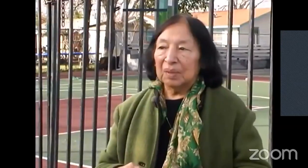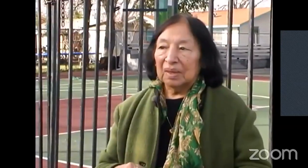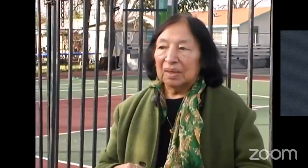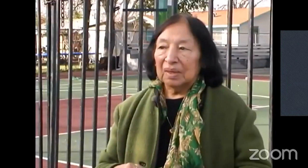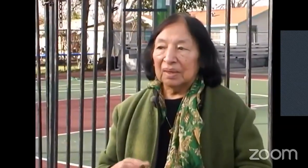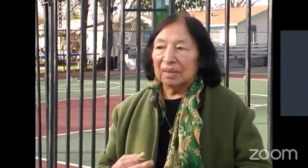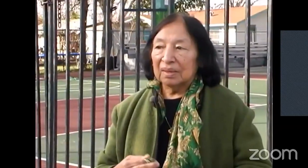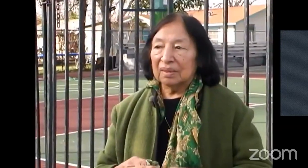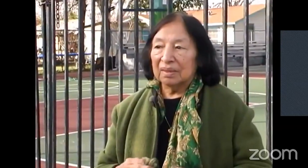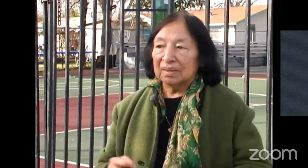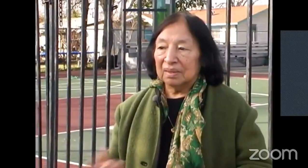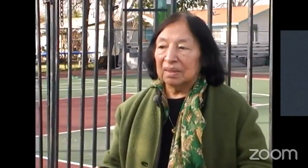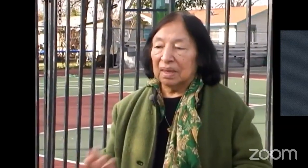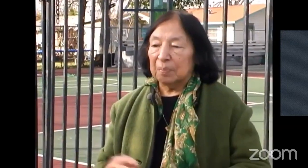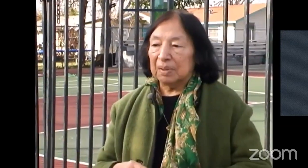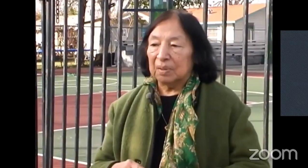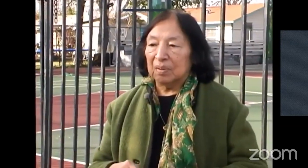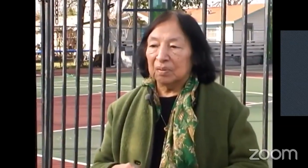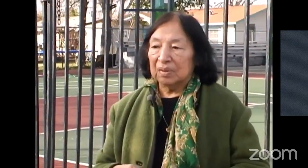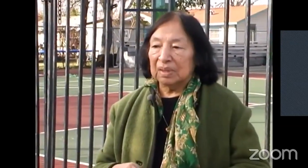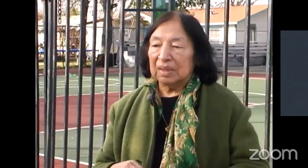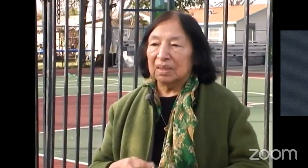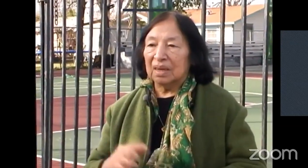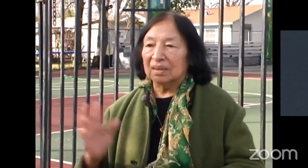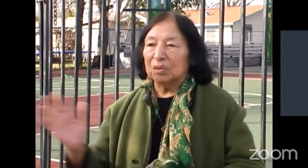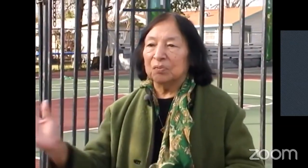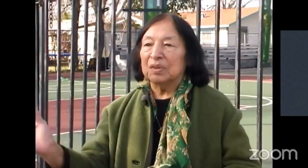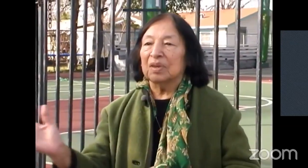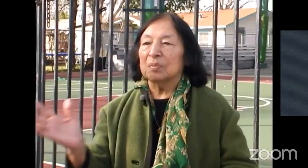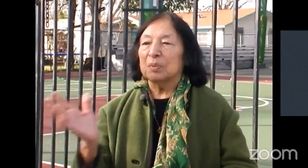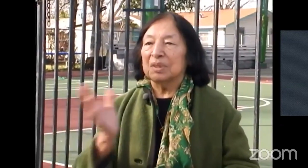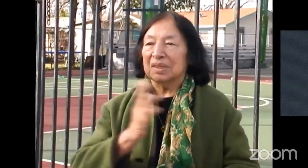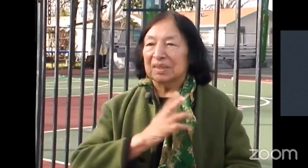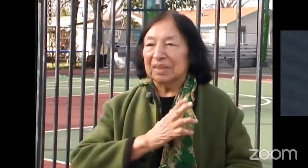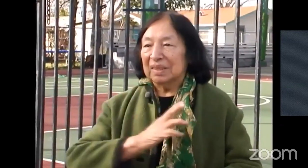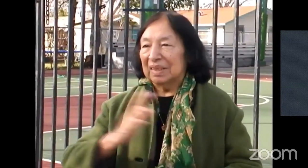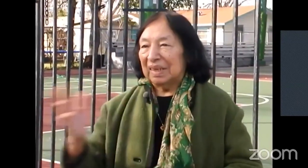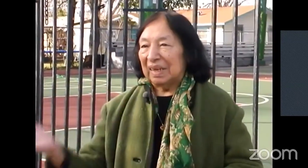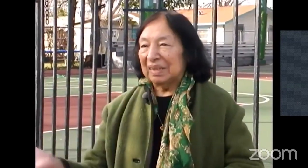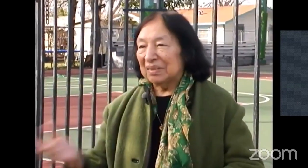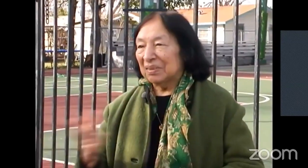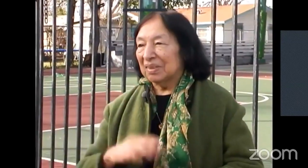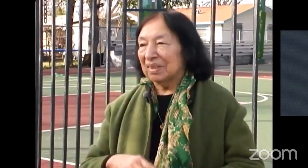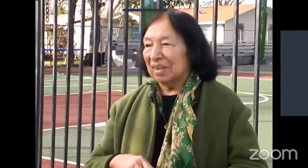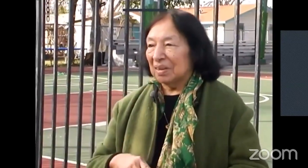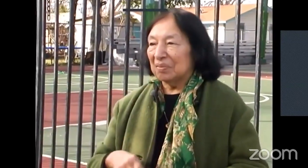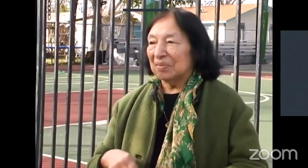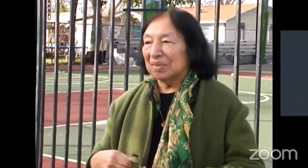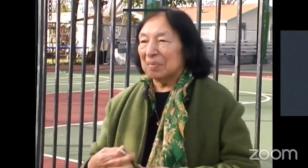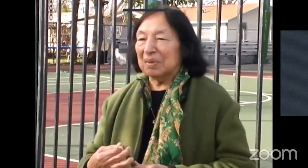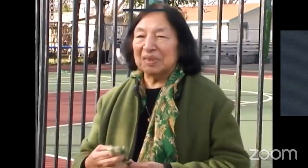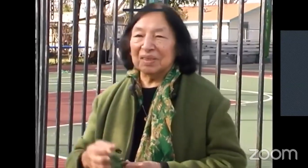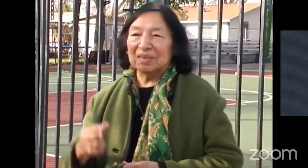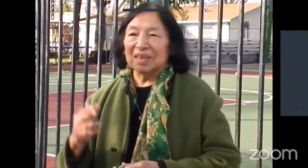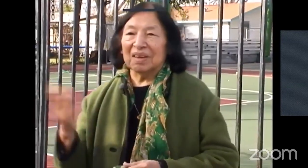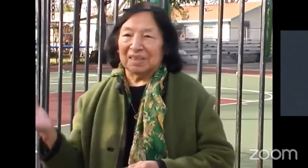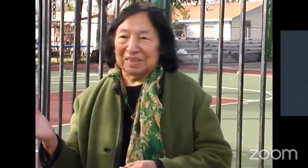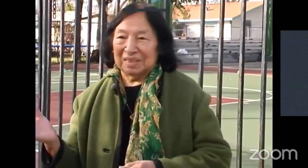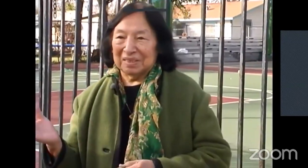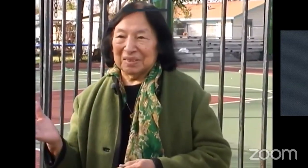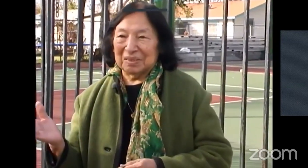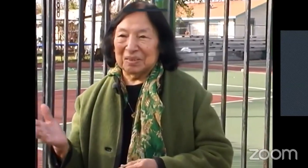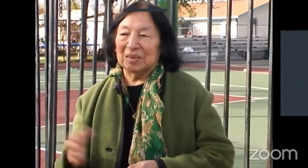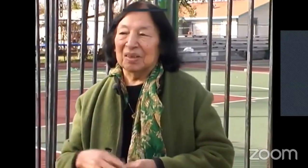time, and it still happens around 10 o'clock, you feel a breeze. And so at that time, somebody would say, "Thank